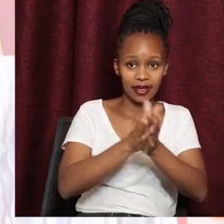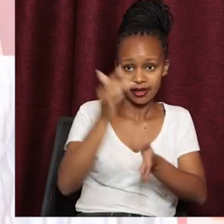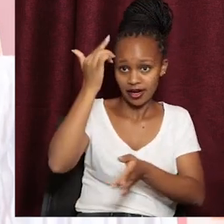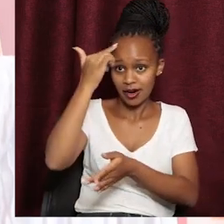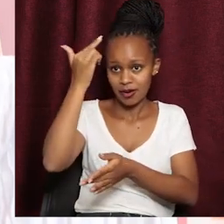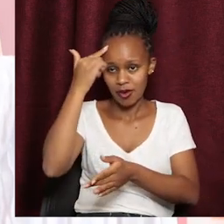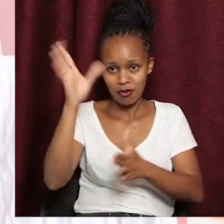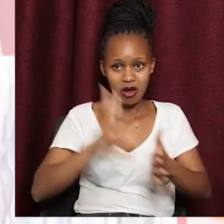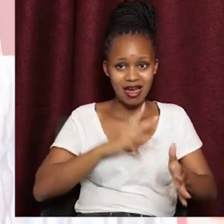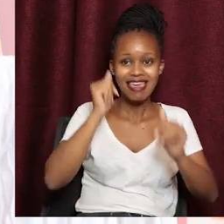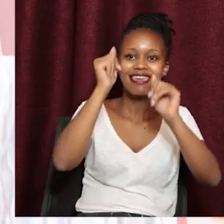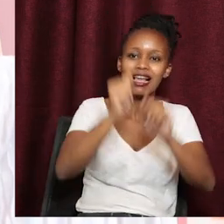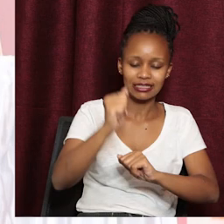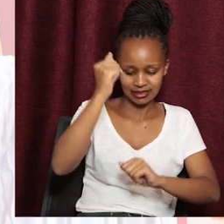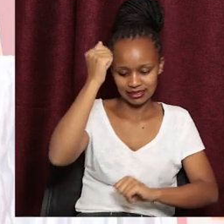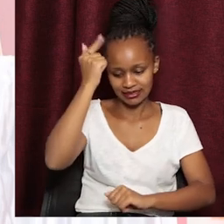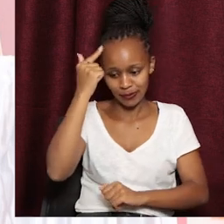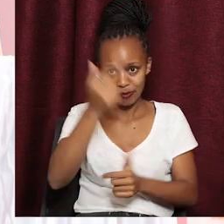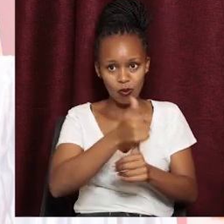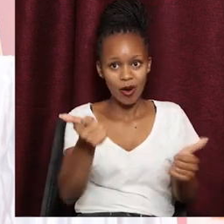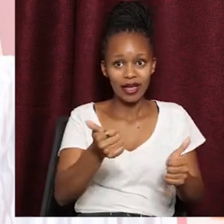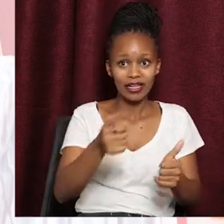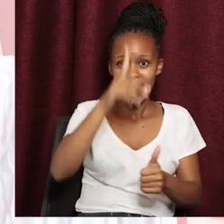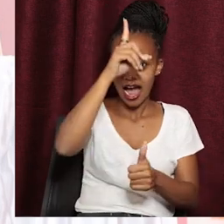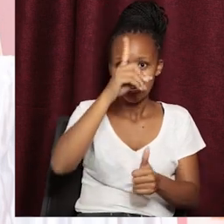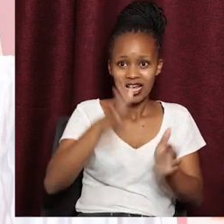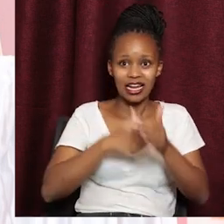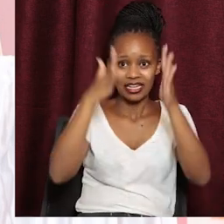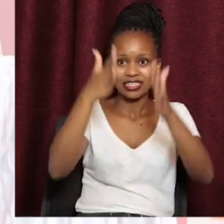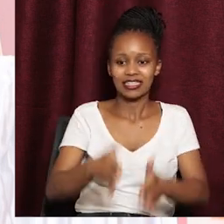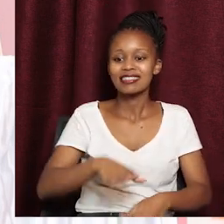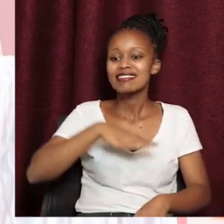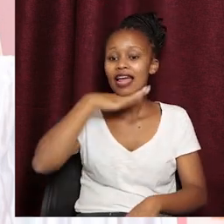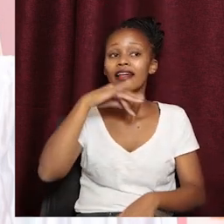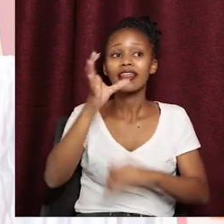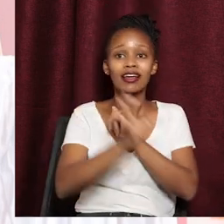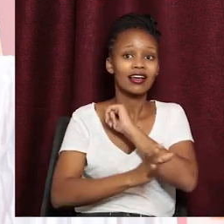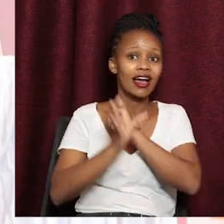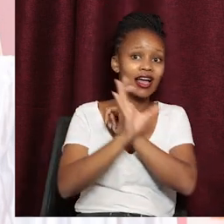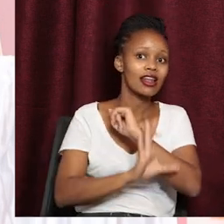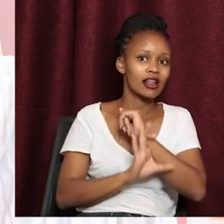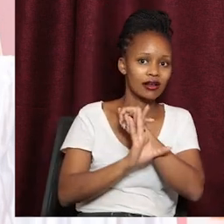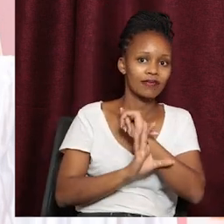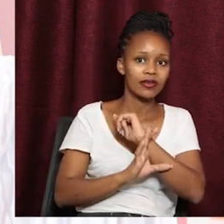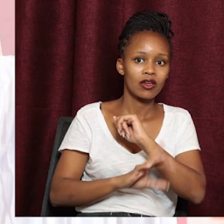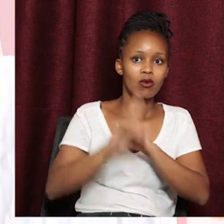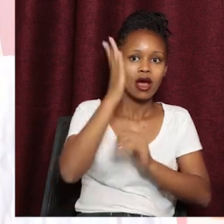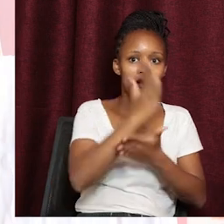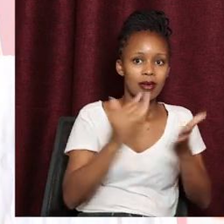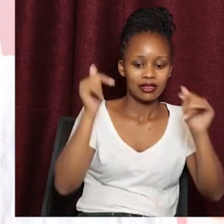remember, yes I do, a religious leader who died in this country, in one